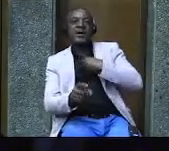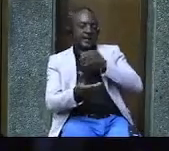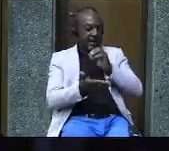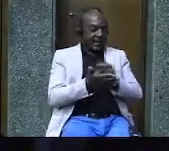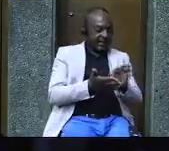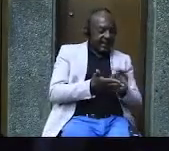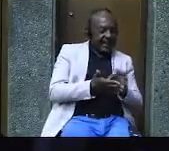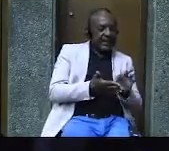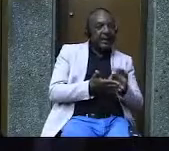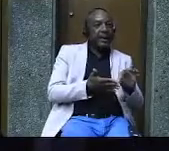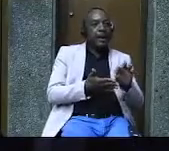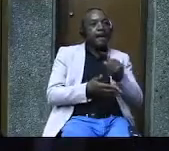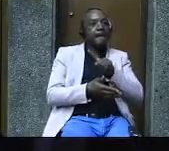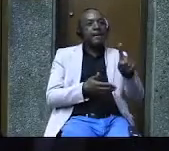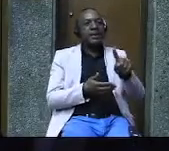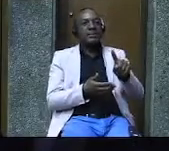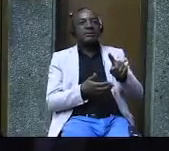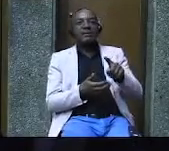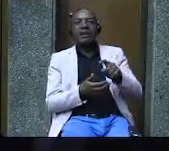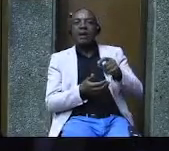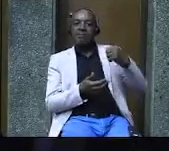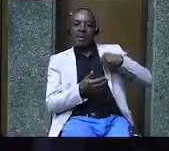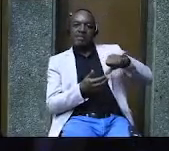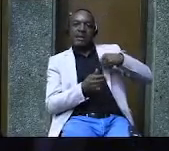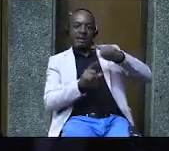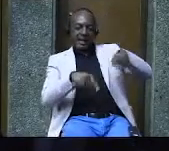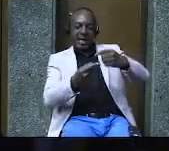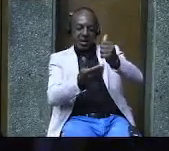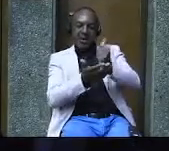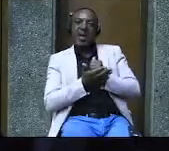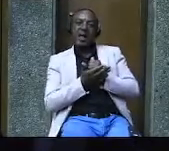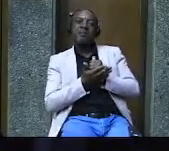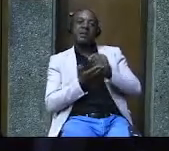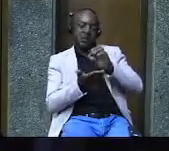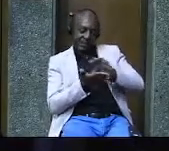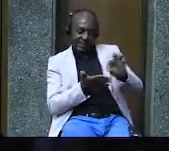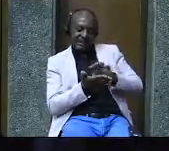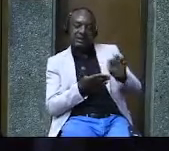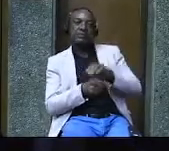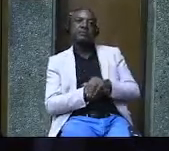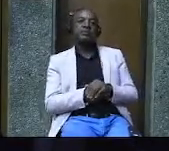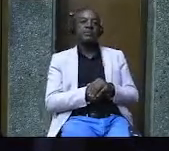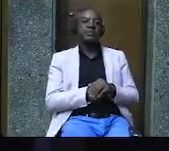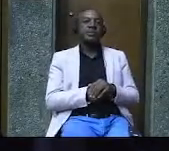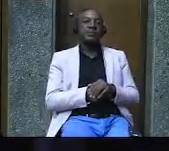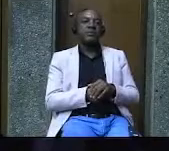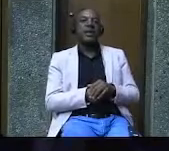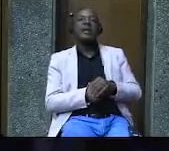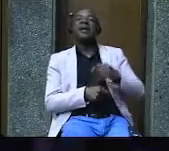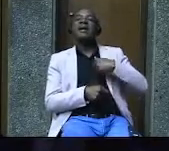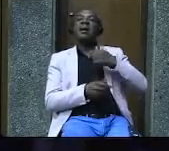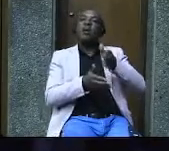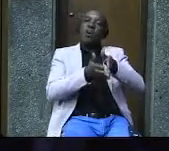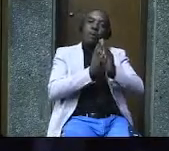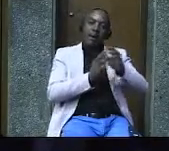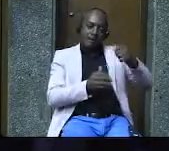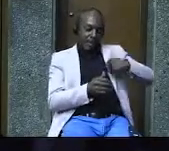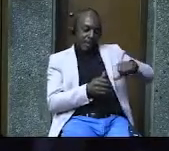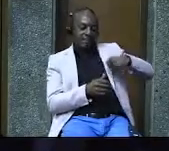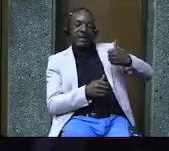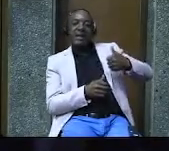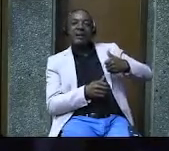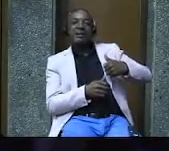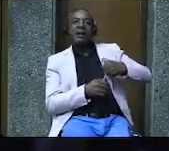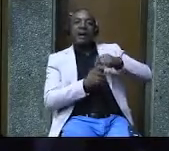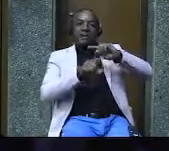cleanwe ke na masipala tabeng ya boithu re kopa hape a sa re patalisi jwalo ke rona